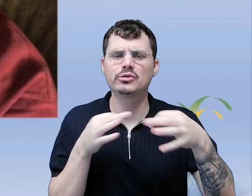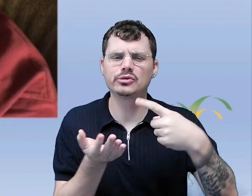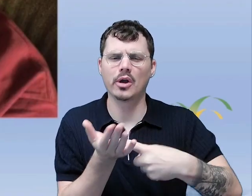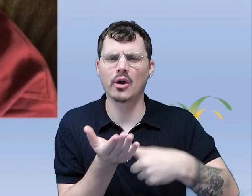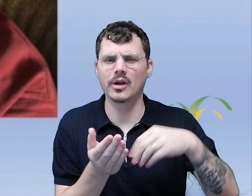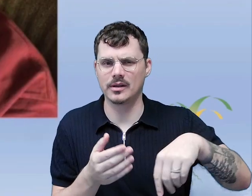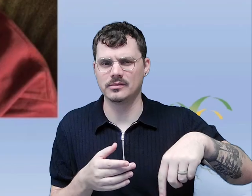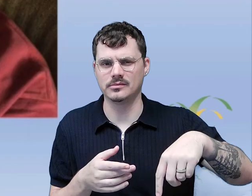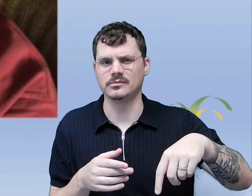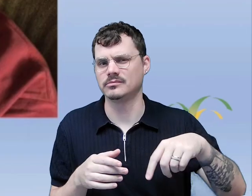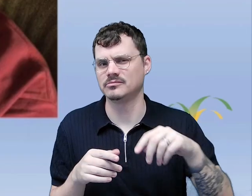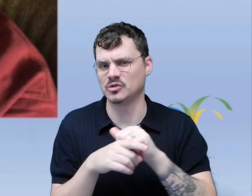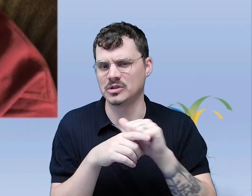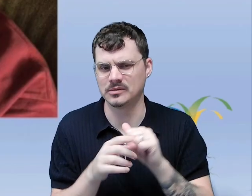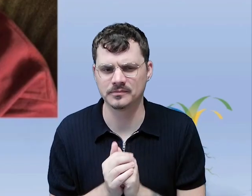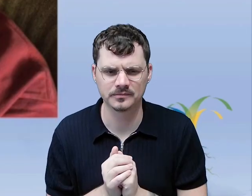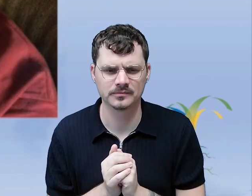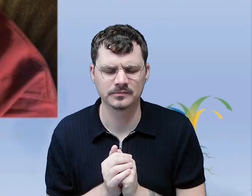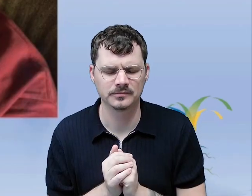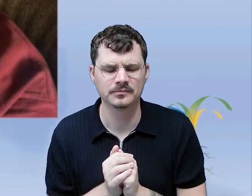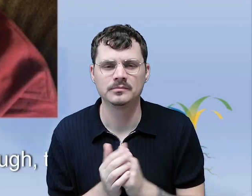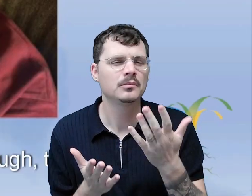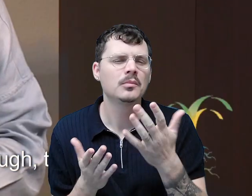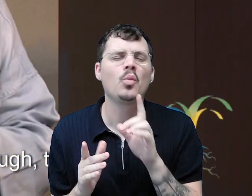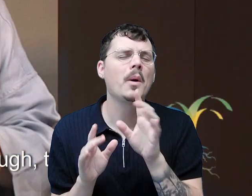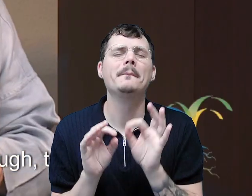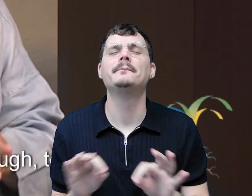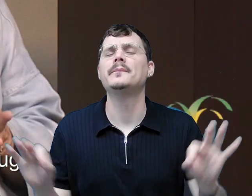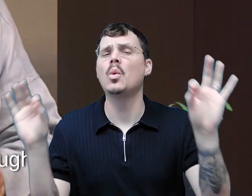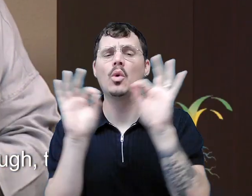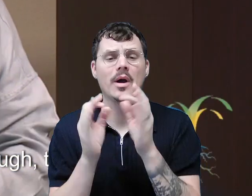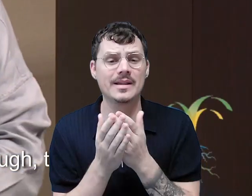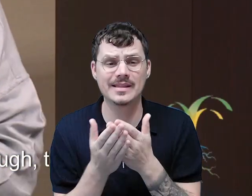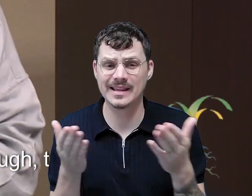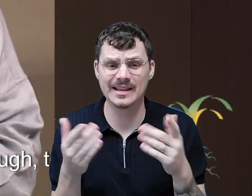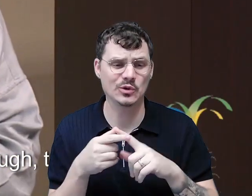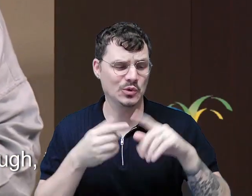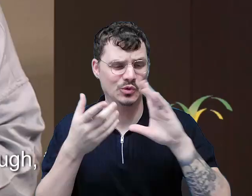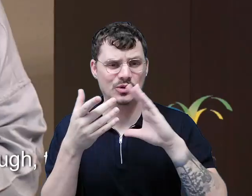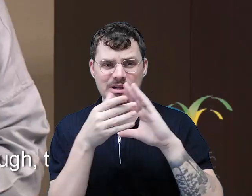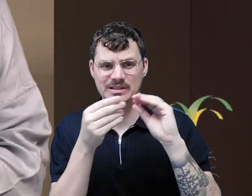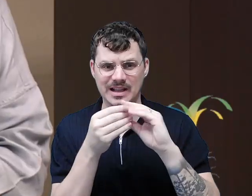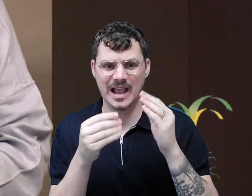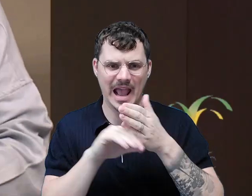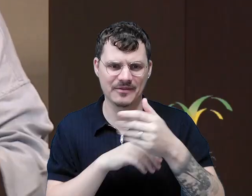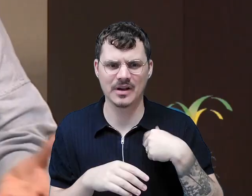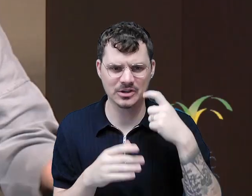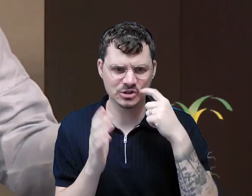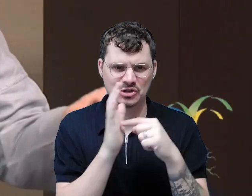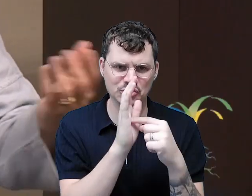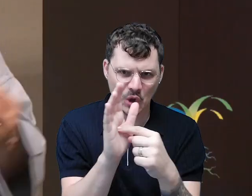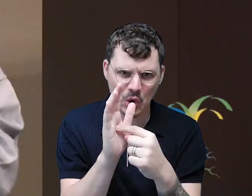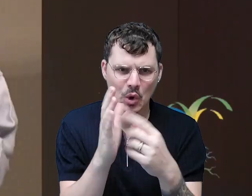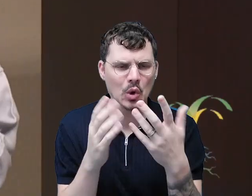talking about here in this discussion. Probably the most important thing, though, to say after I've